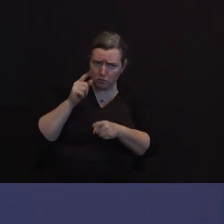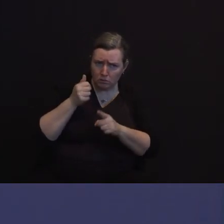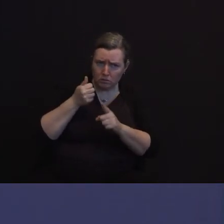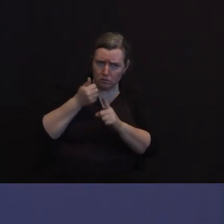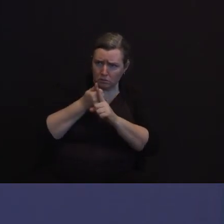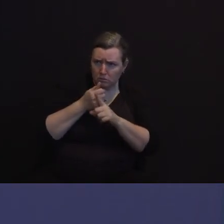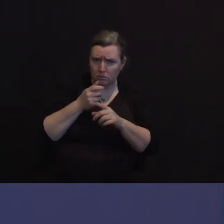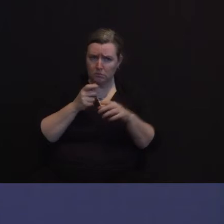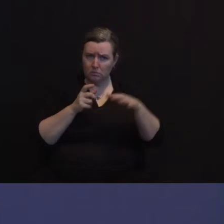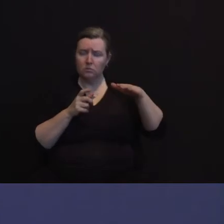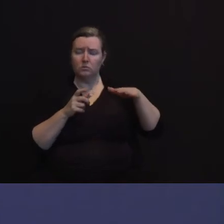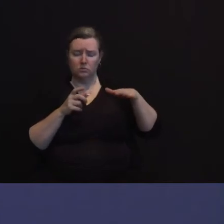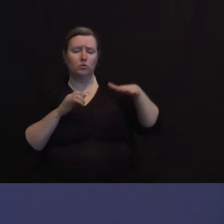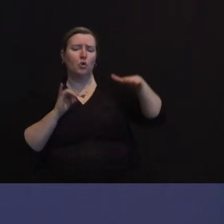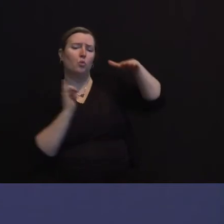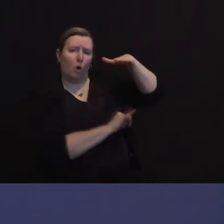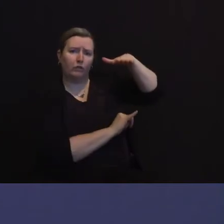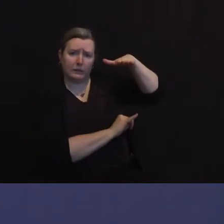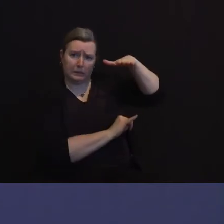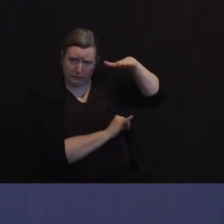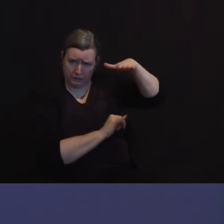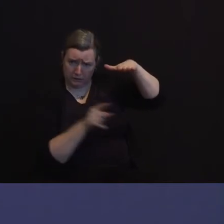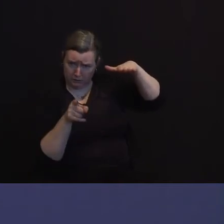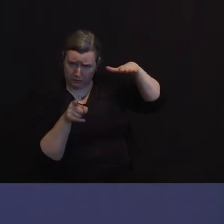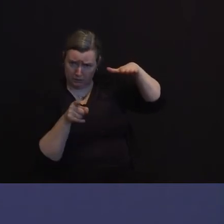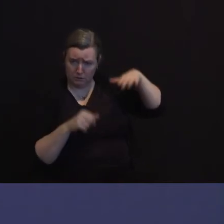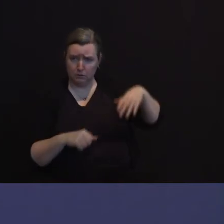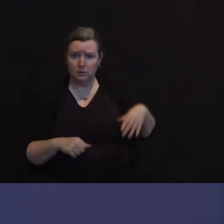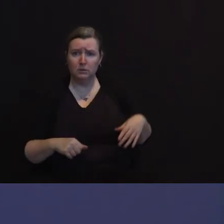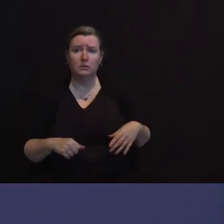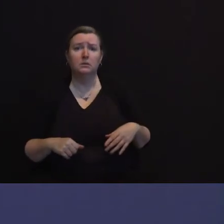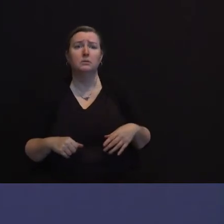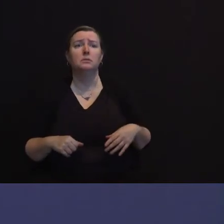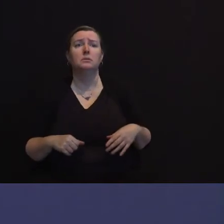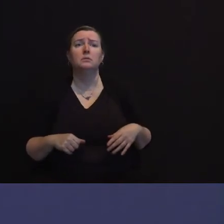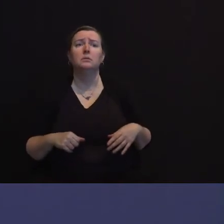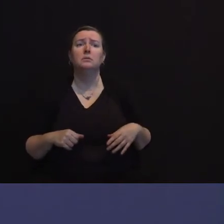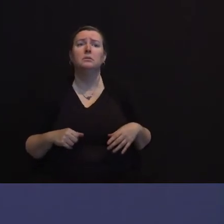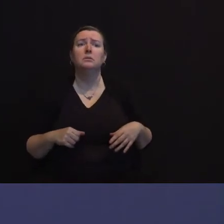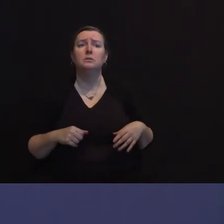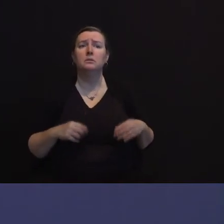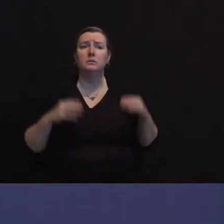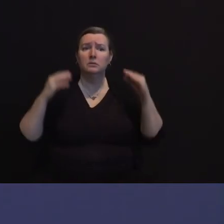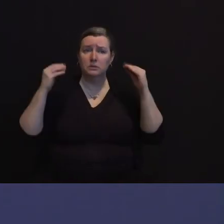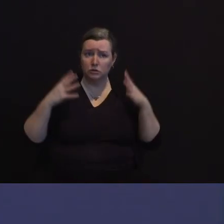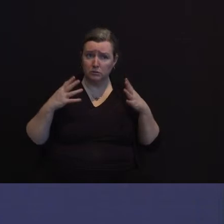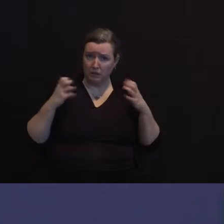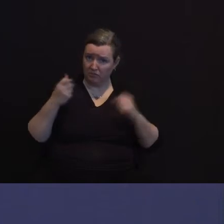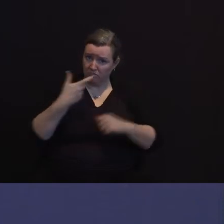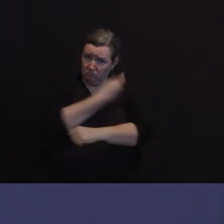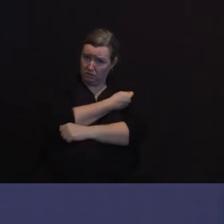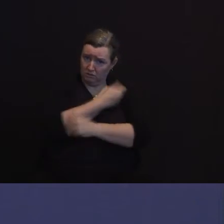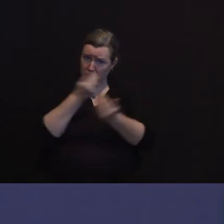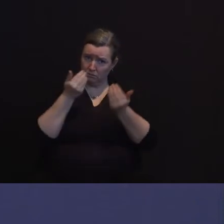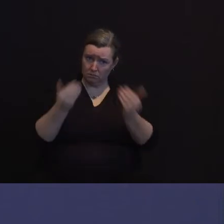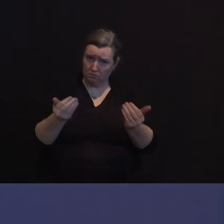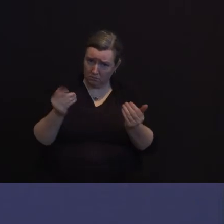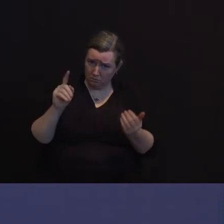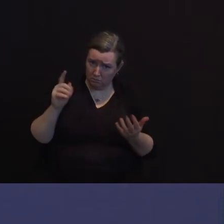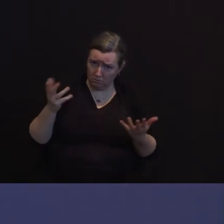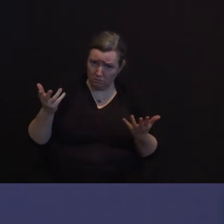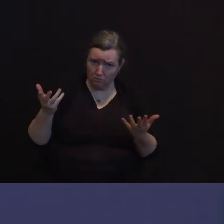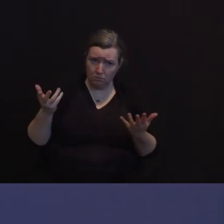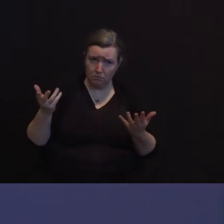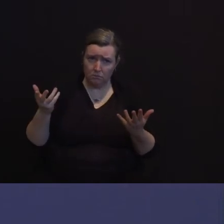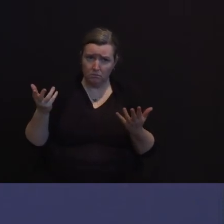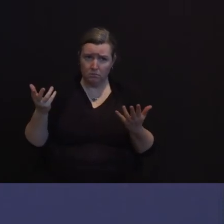any safety steps regarding that? You said this morning that teachers are, quote, on deck for eligibility for vaccines as you continue to advocate for more